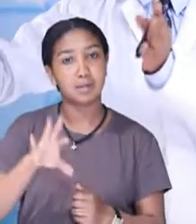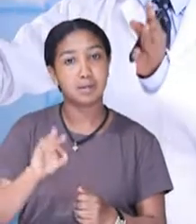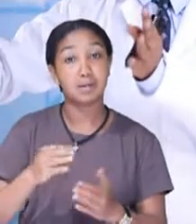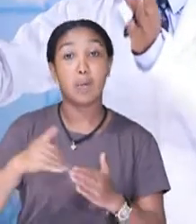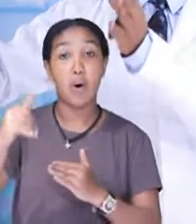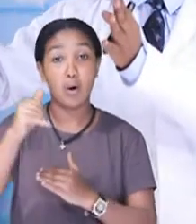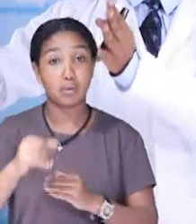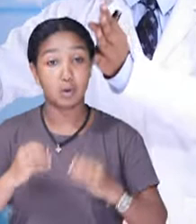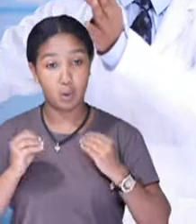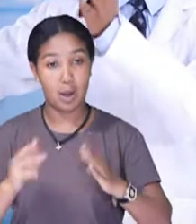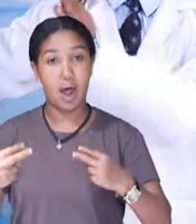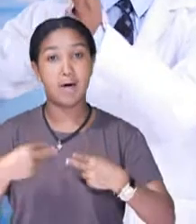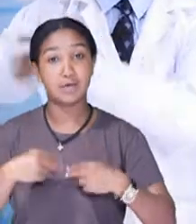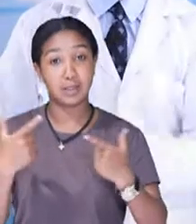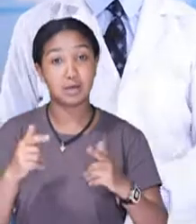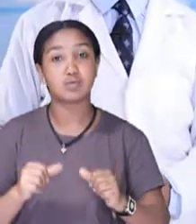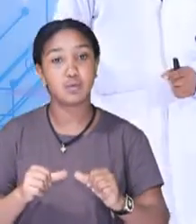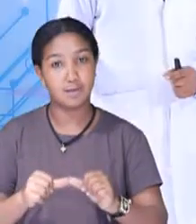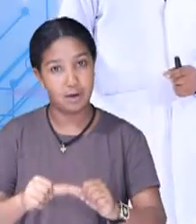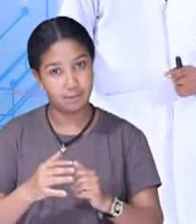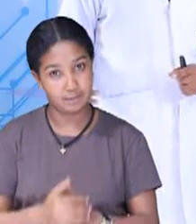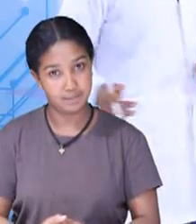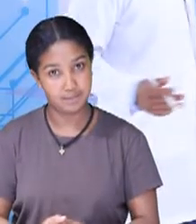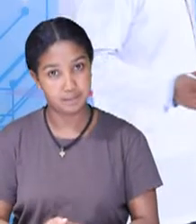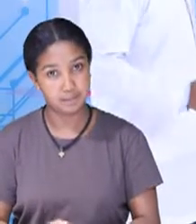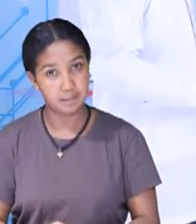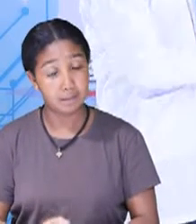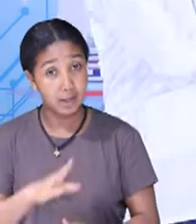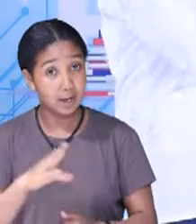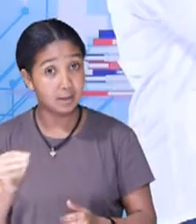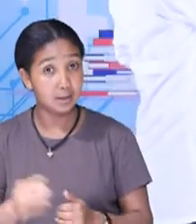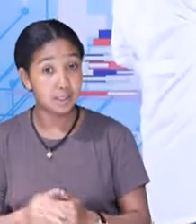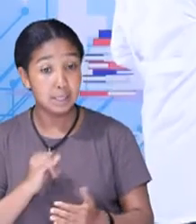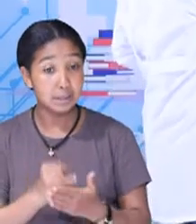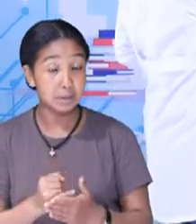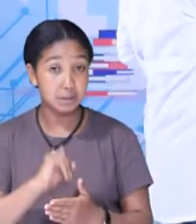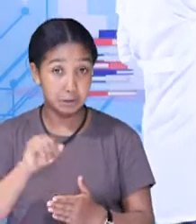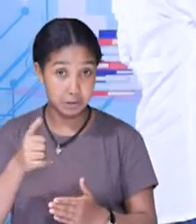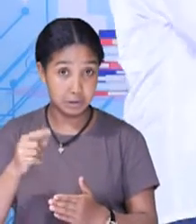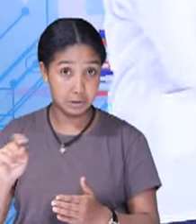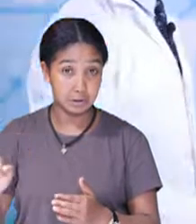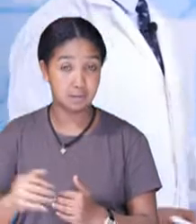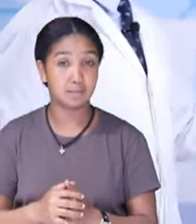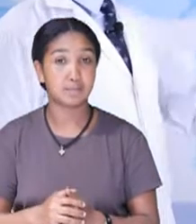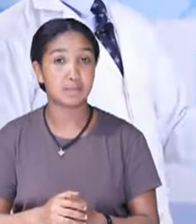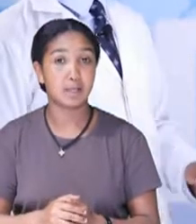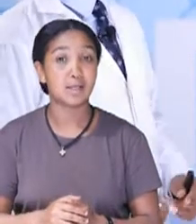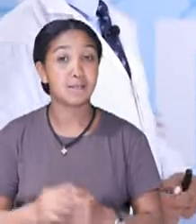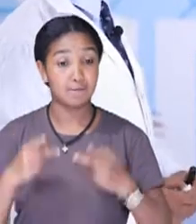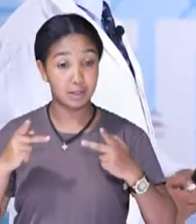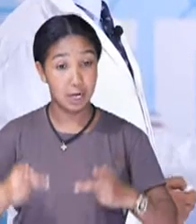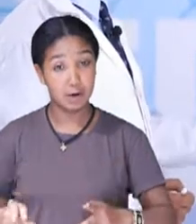the more the organism having the chance to survive. And it is just the